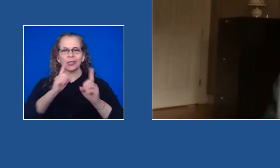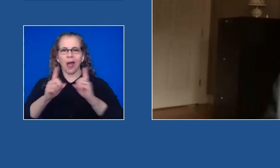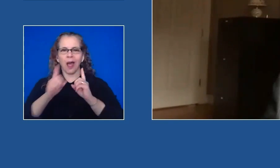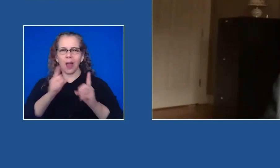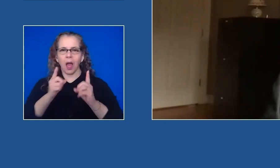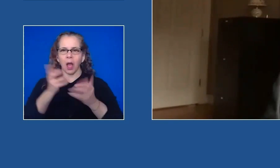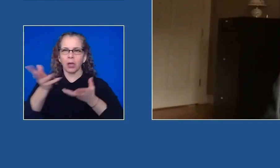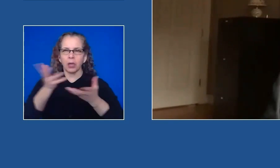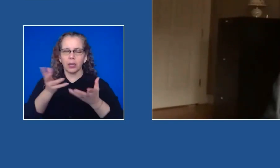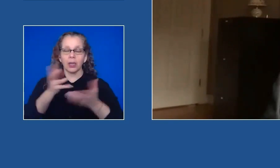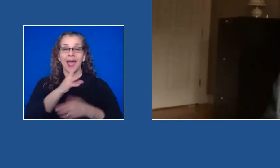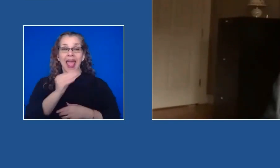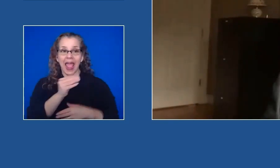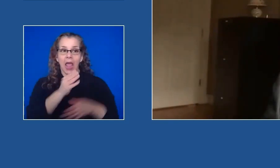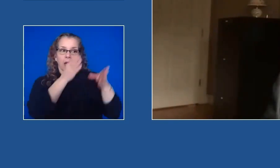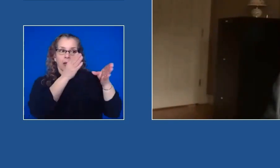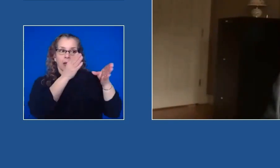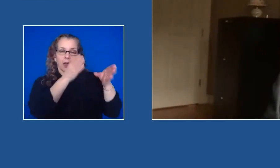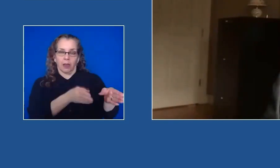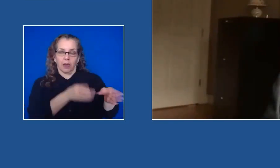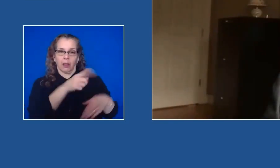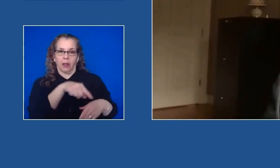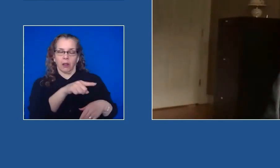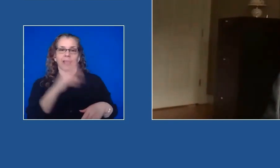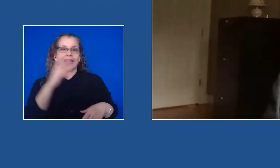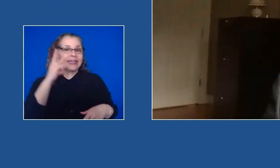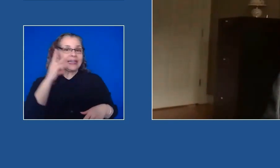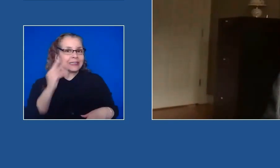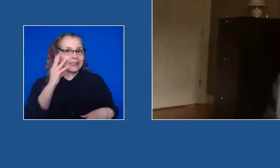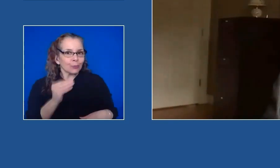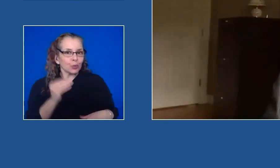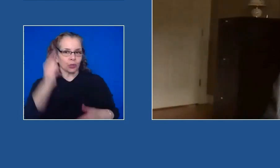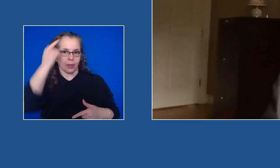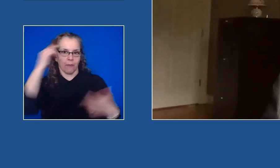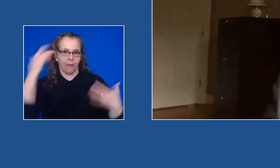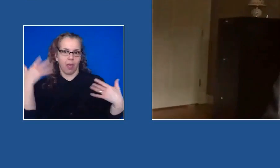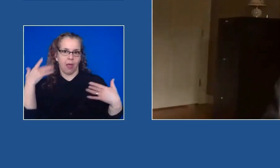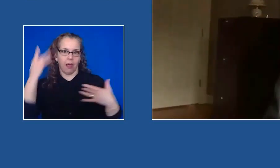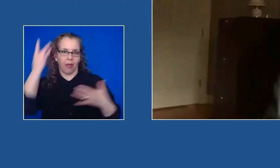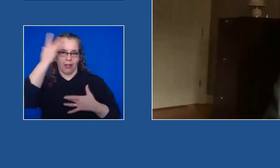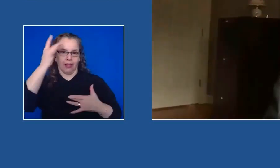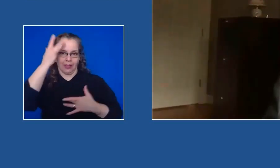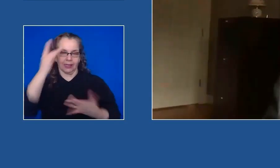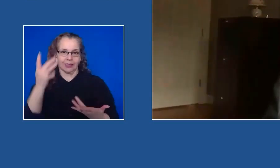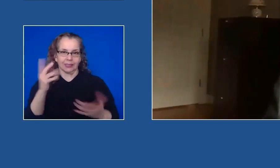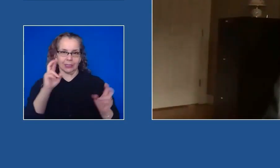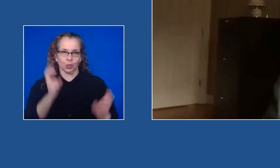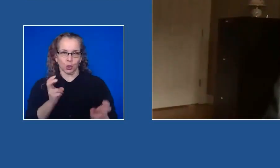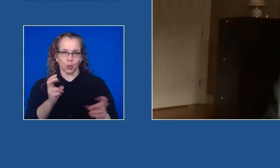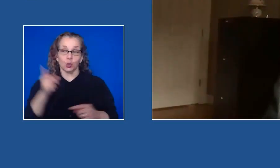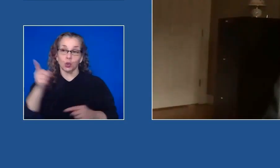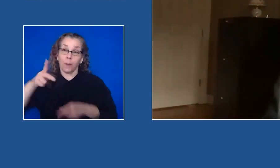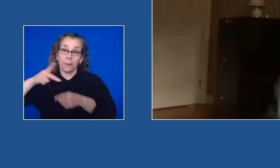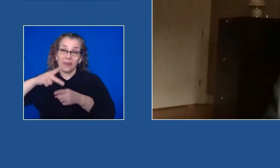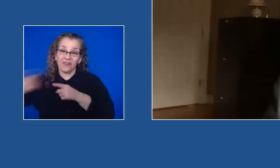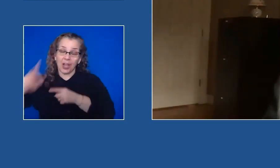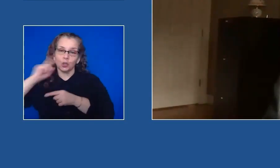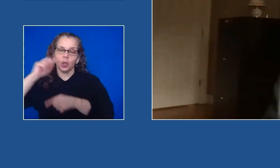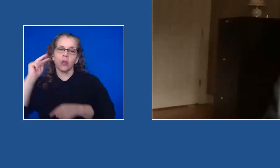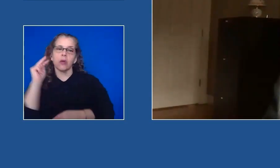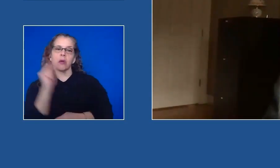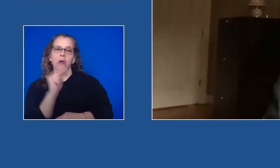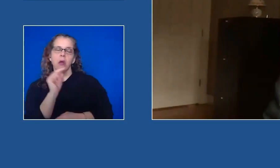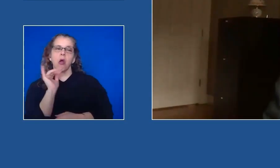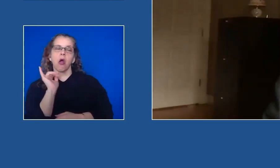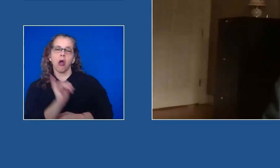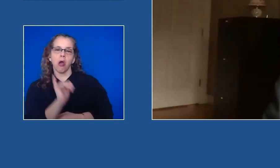of individuals, so that I think emergency care professionals get to see that in action and also